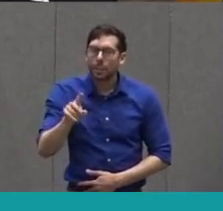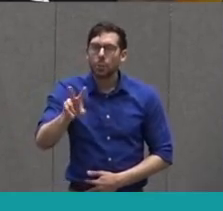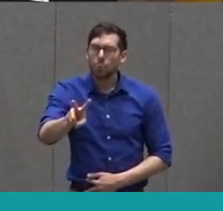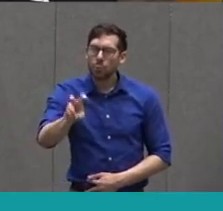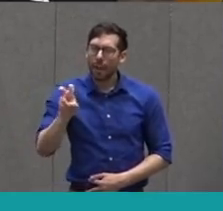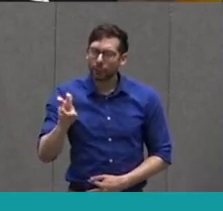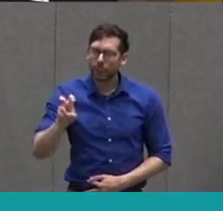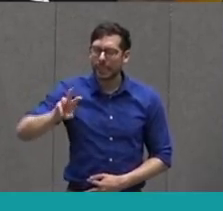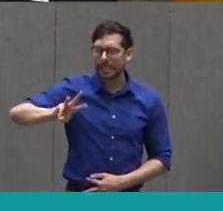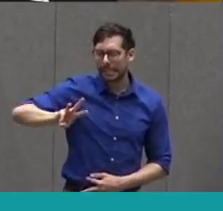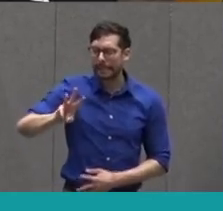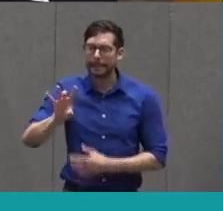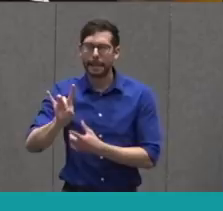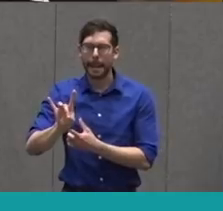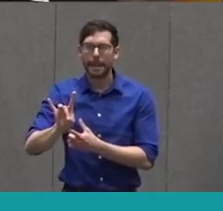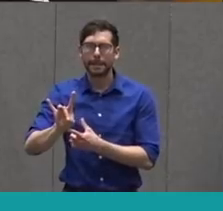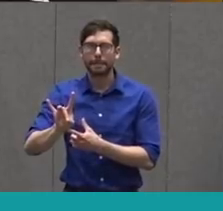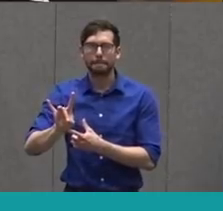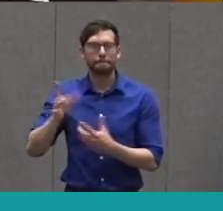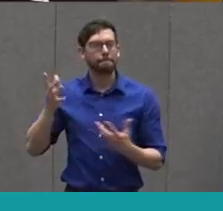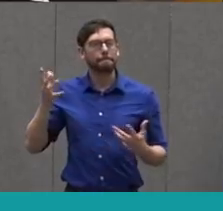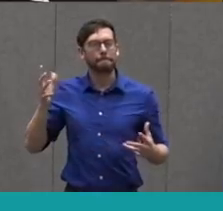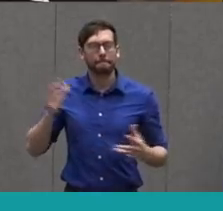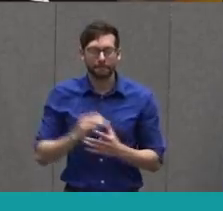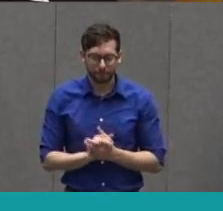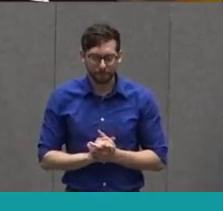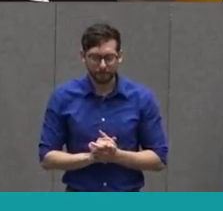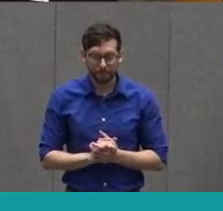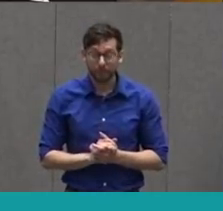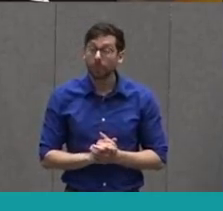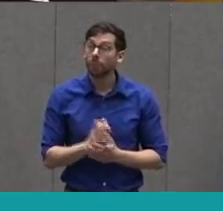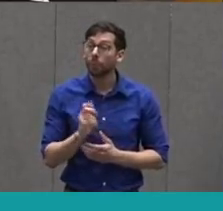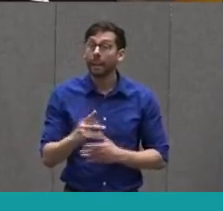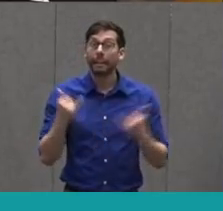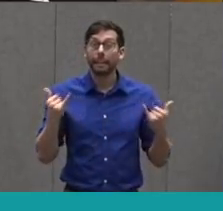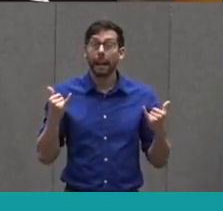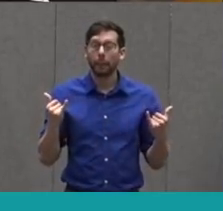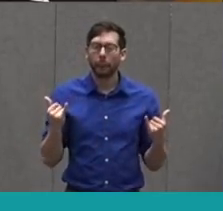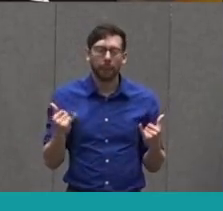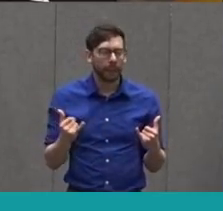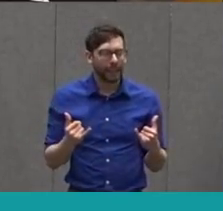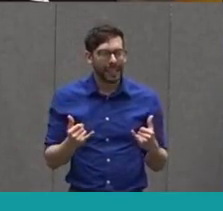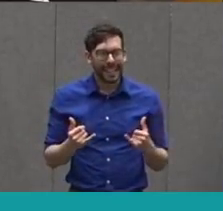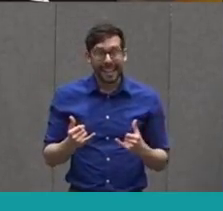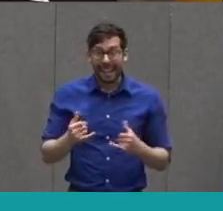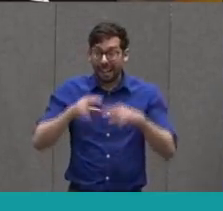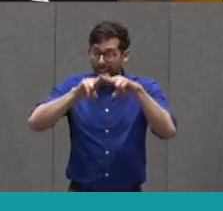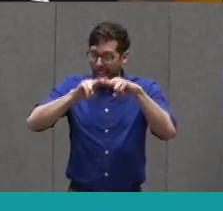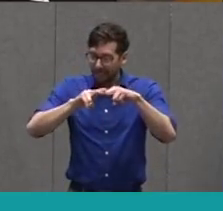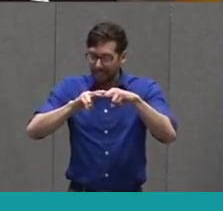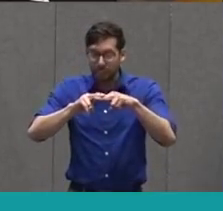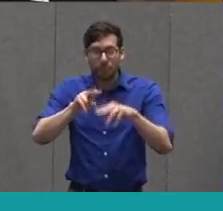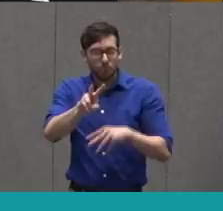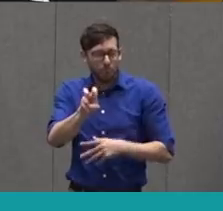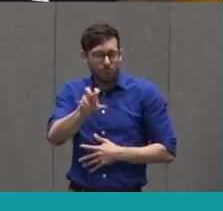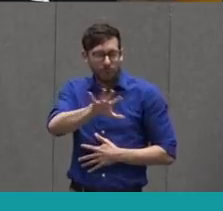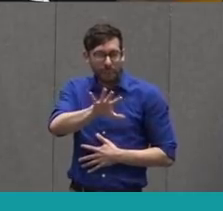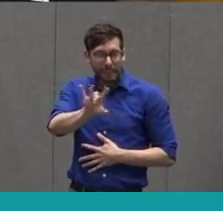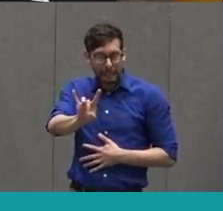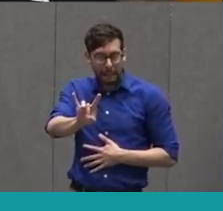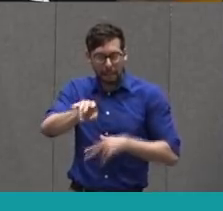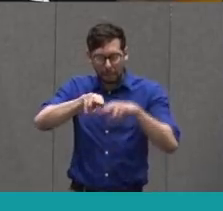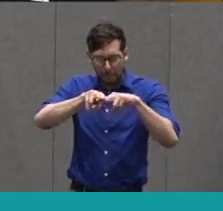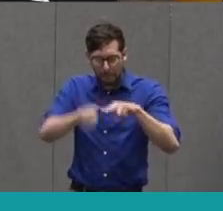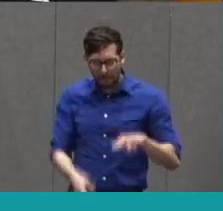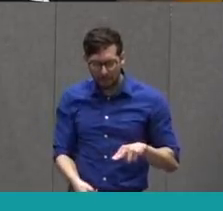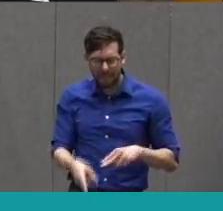what would be 10 less. Well, if you guessed before that 5 had to change in